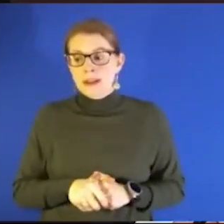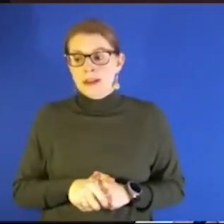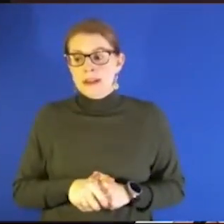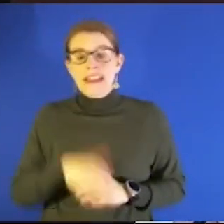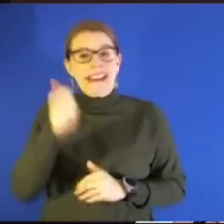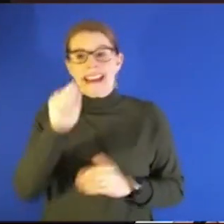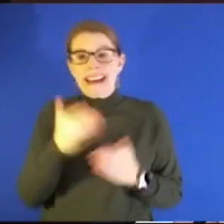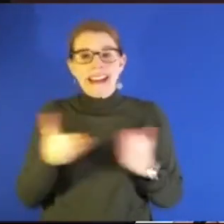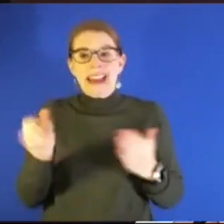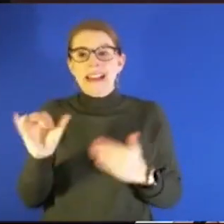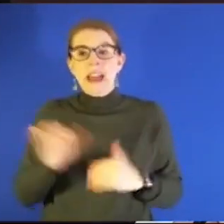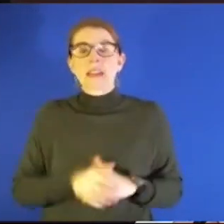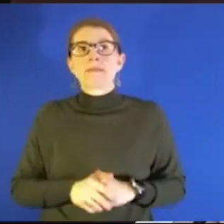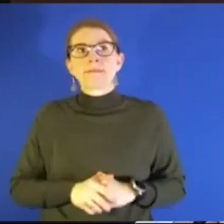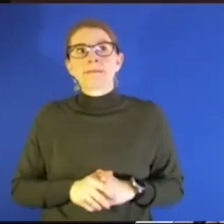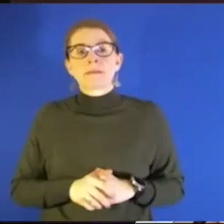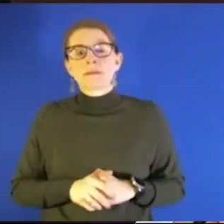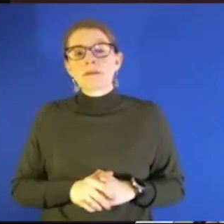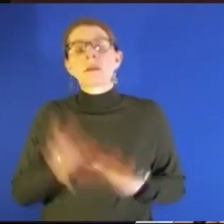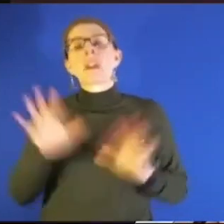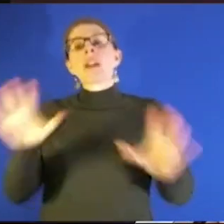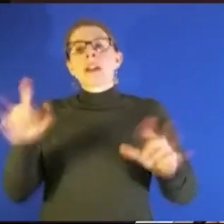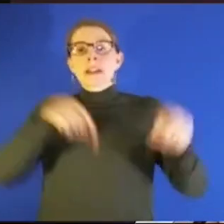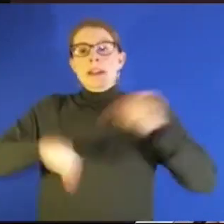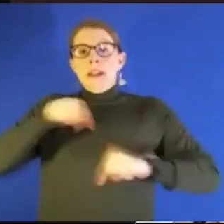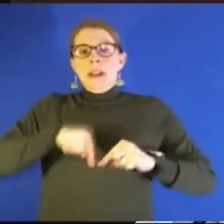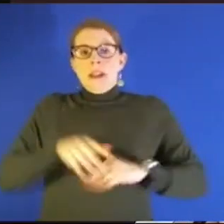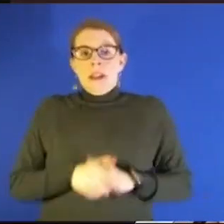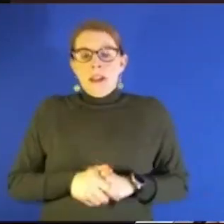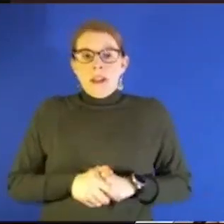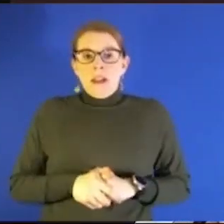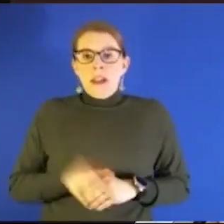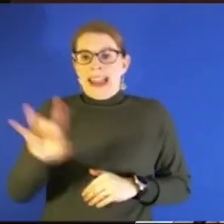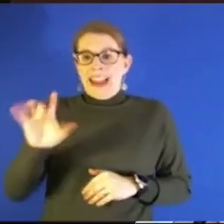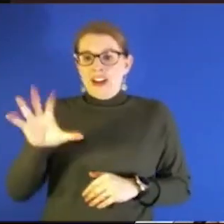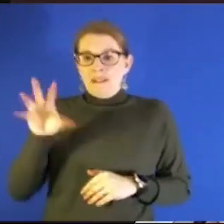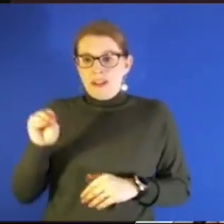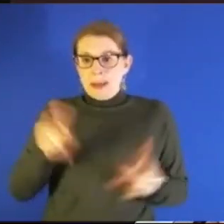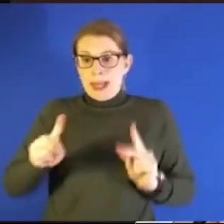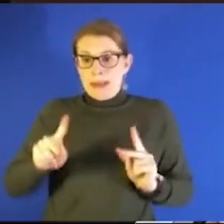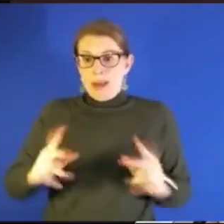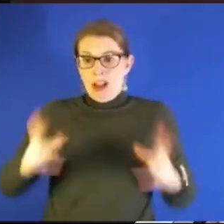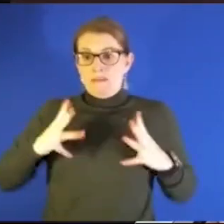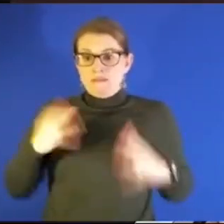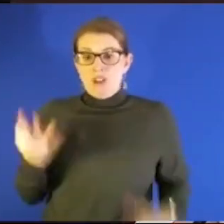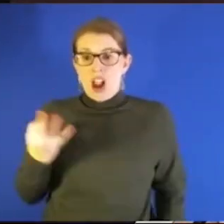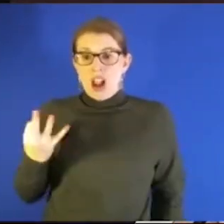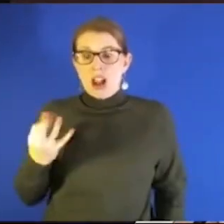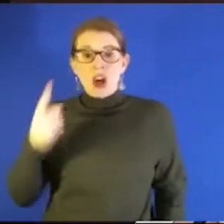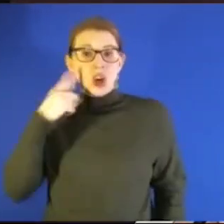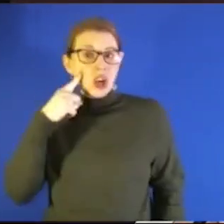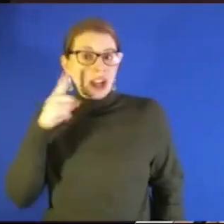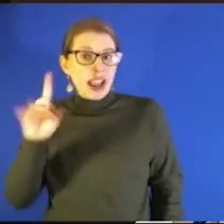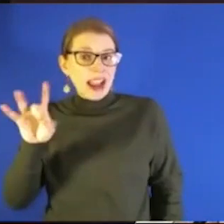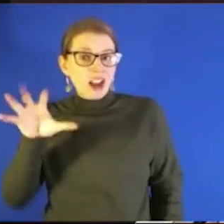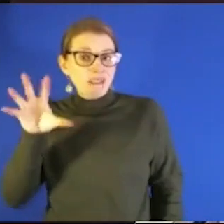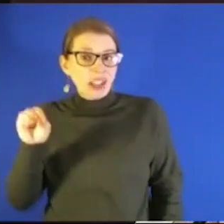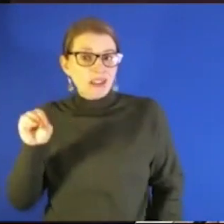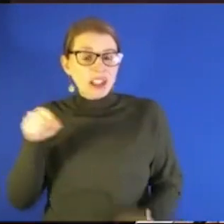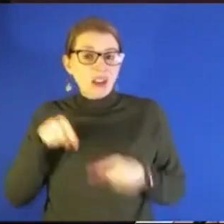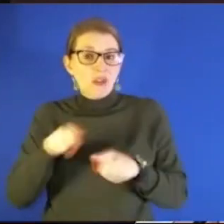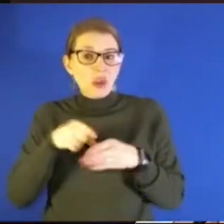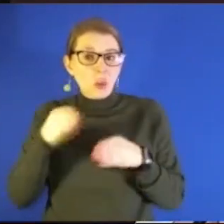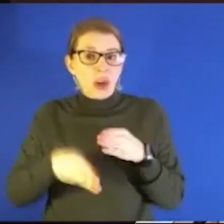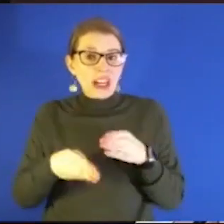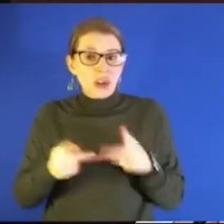anything like, is this work? Well, okay, there were 950 people out, I believe, Friday. I just heard that there were 850 out over the weekend. Does that mean it's getting a